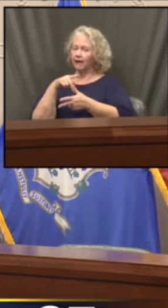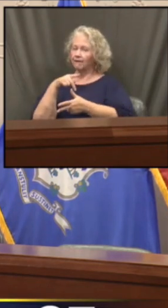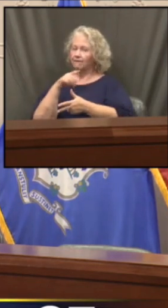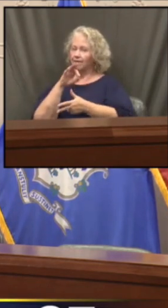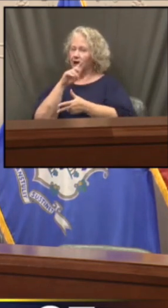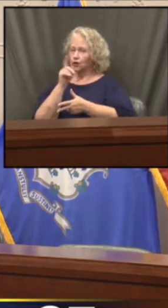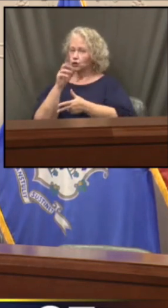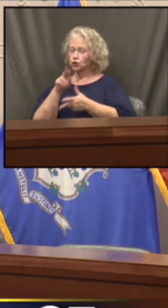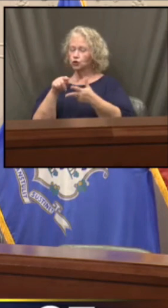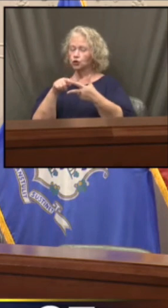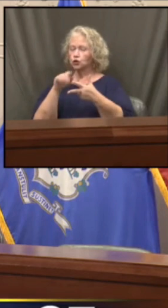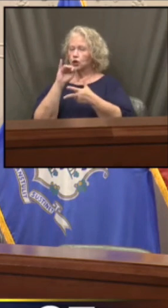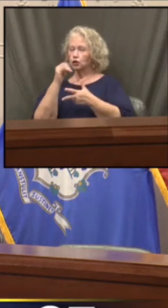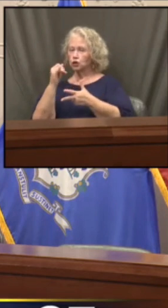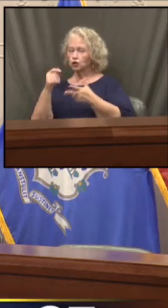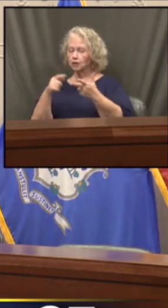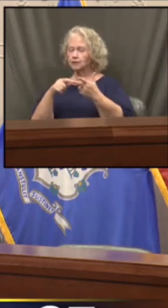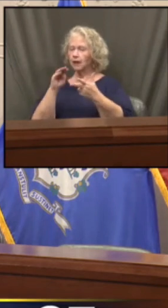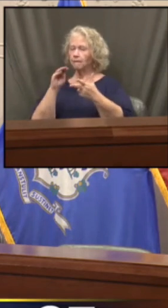Moderna? Thanks.